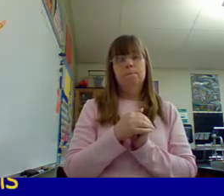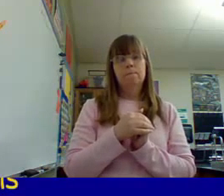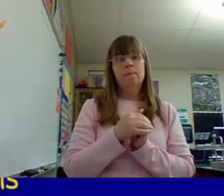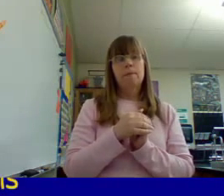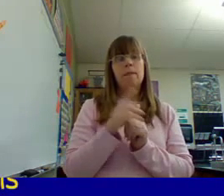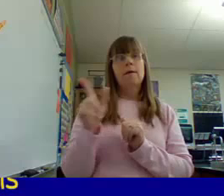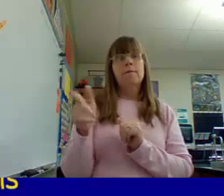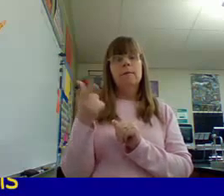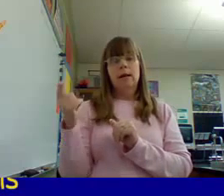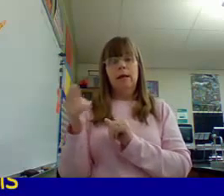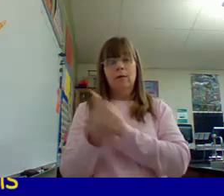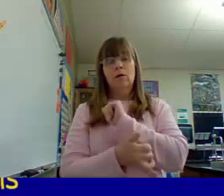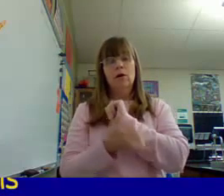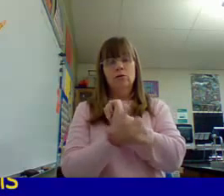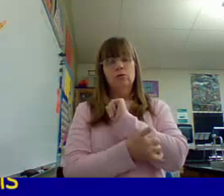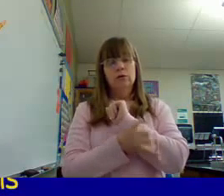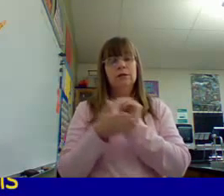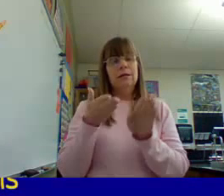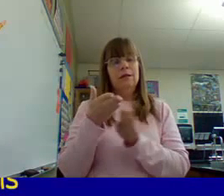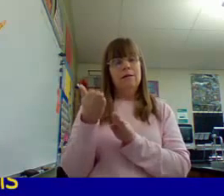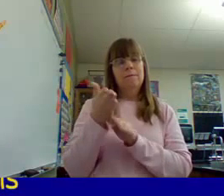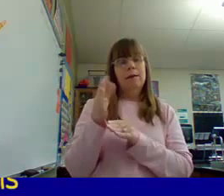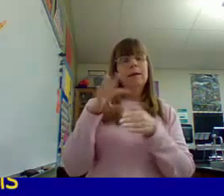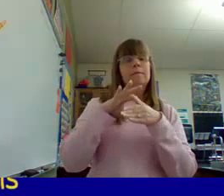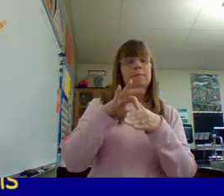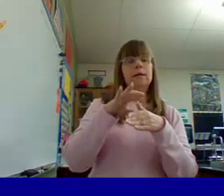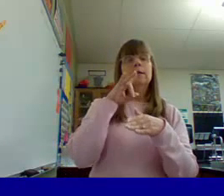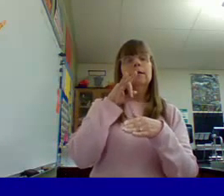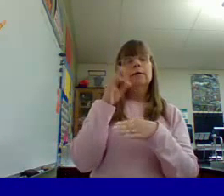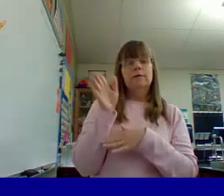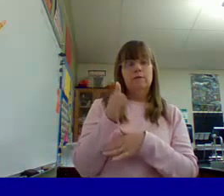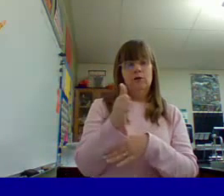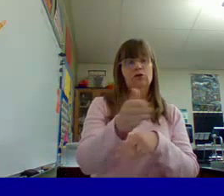But other countries, their main meat is fish.